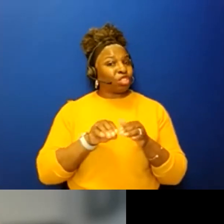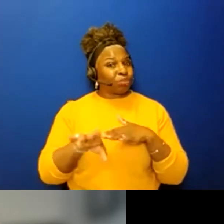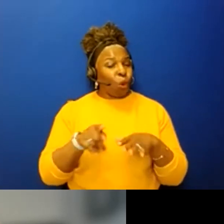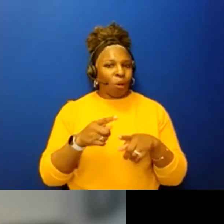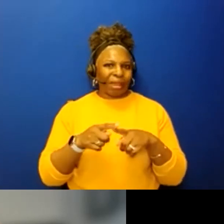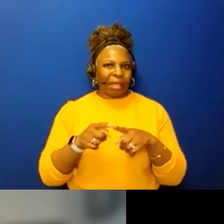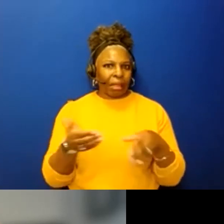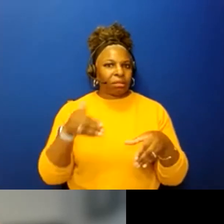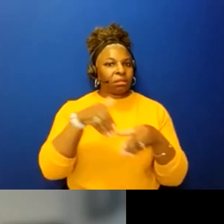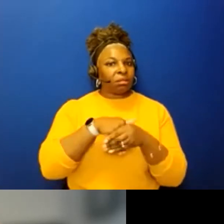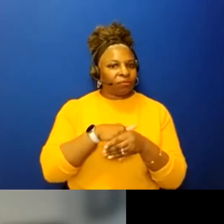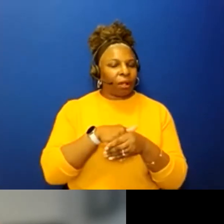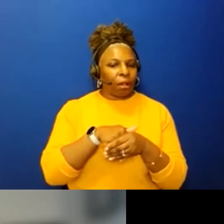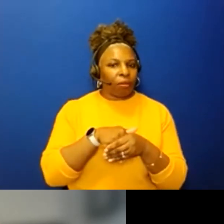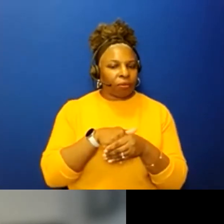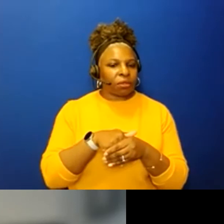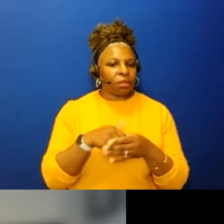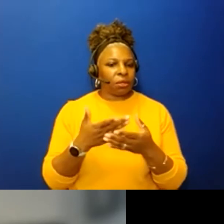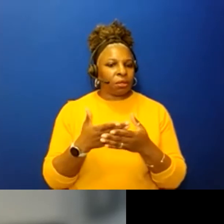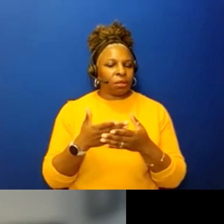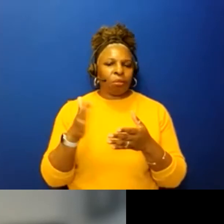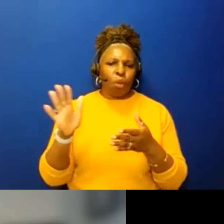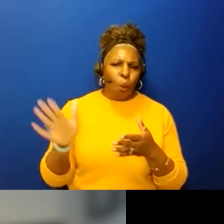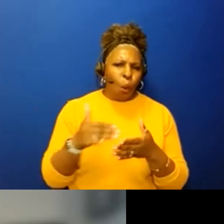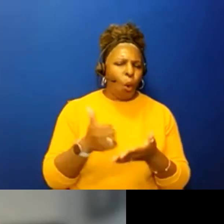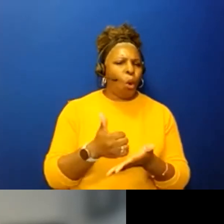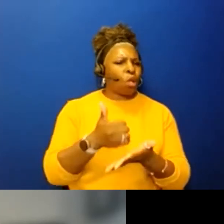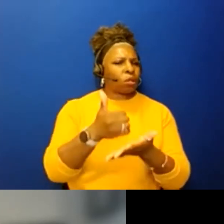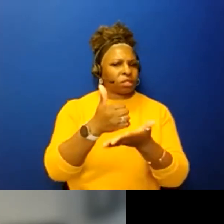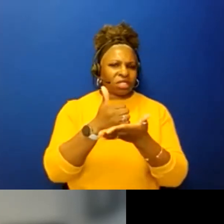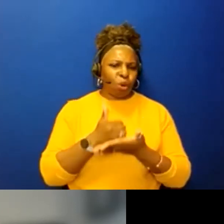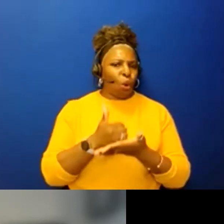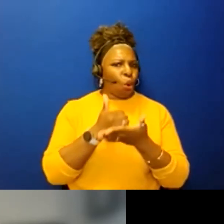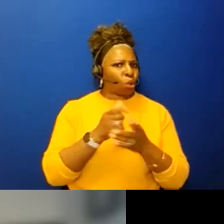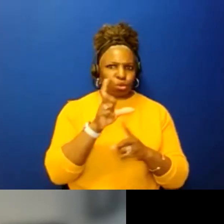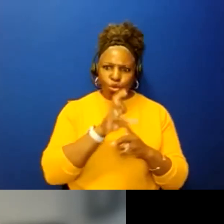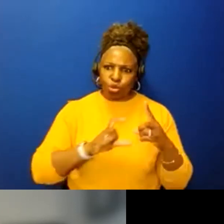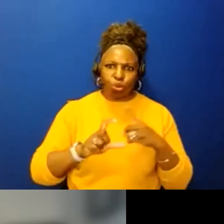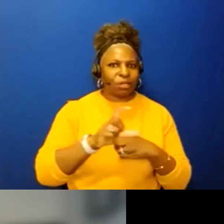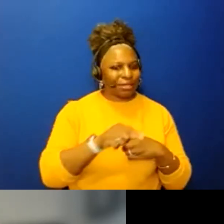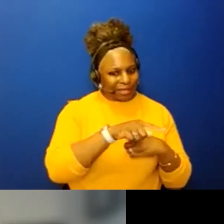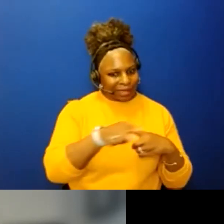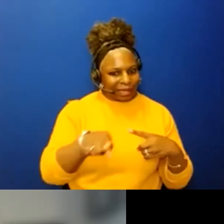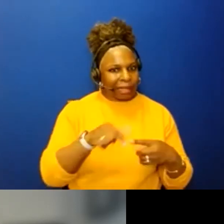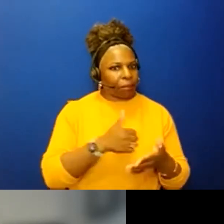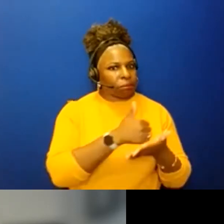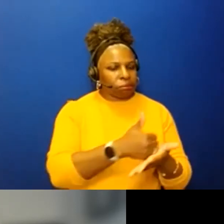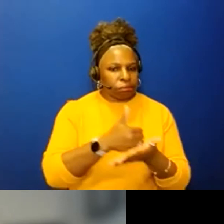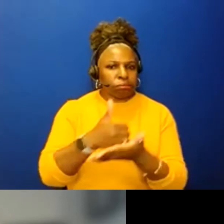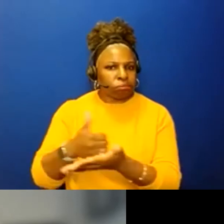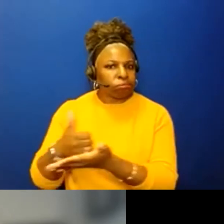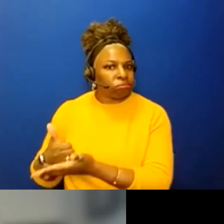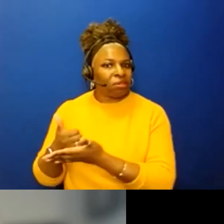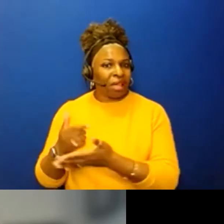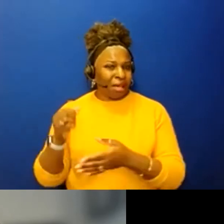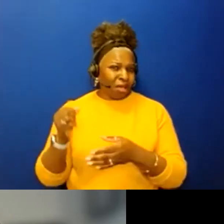the case that all the support we have towards our community programs and our sporting programs just makes the biggest